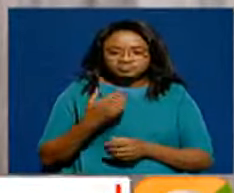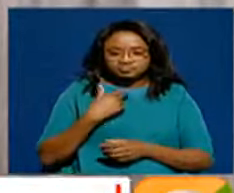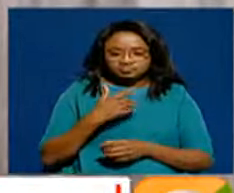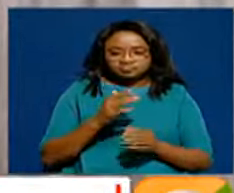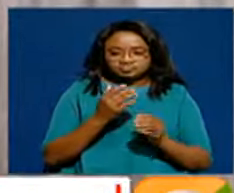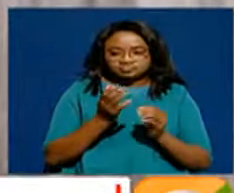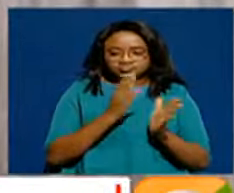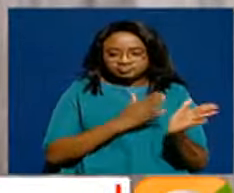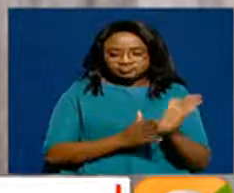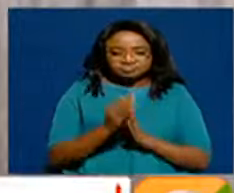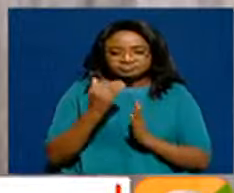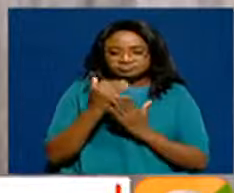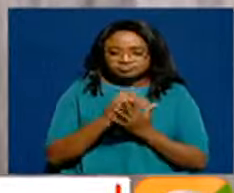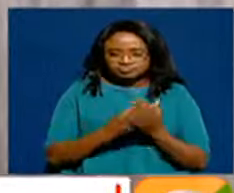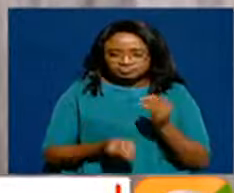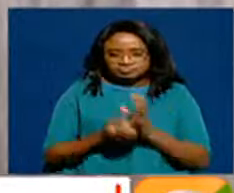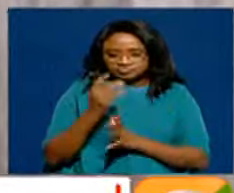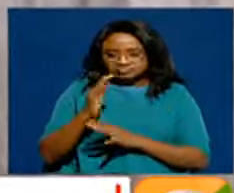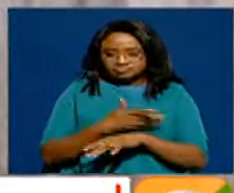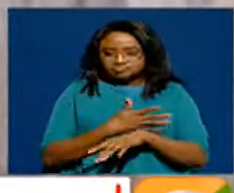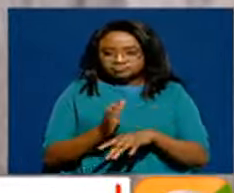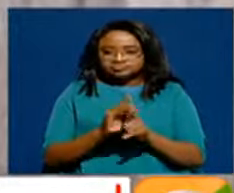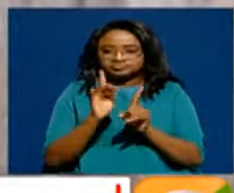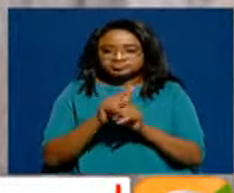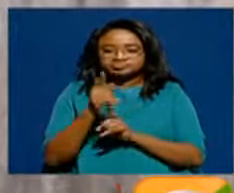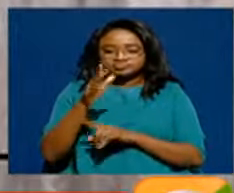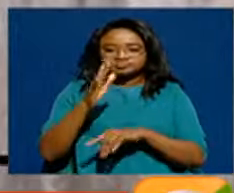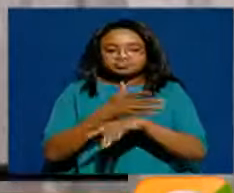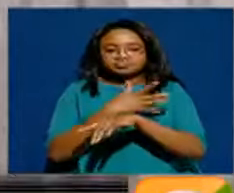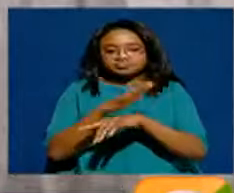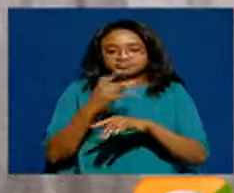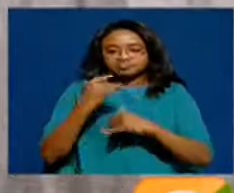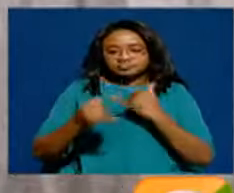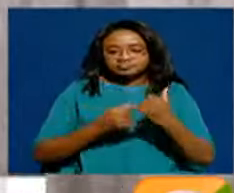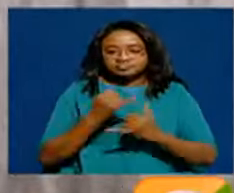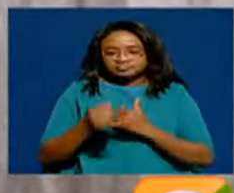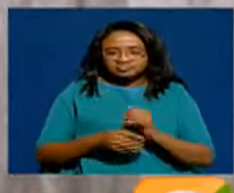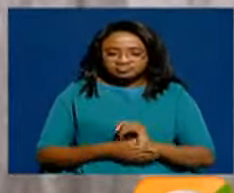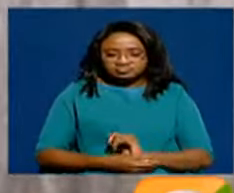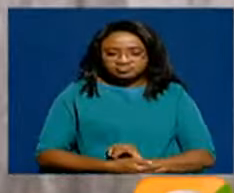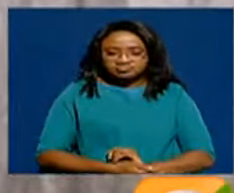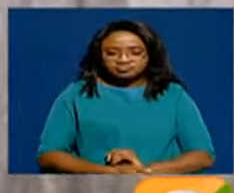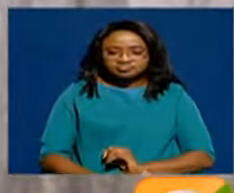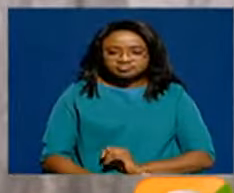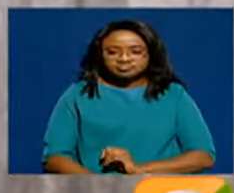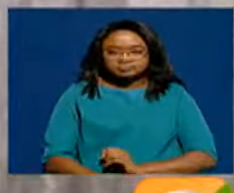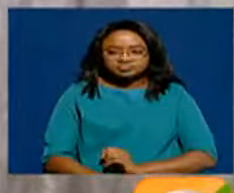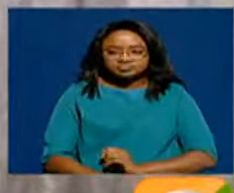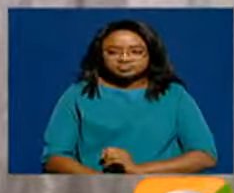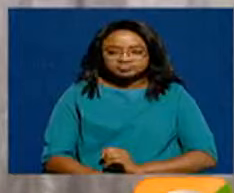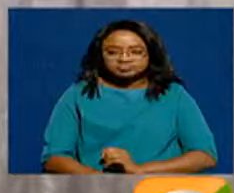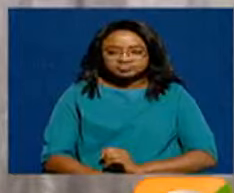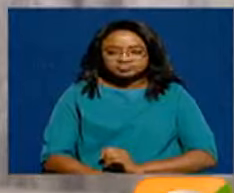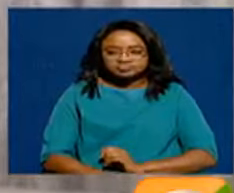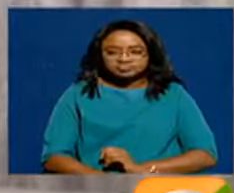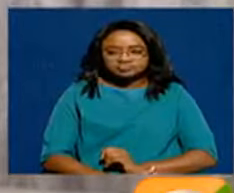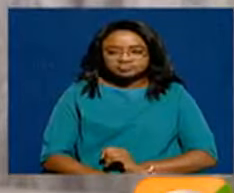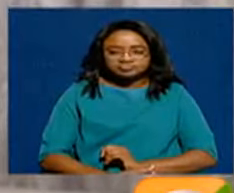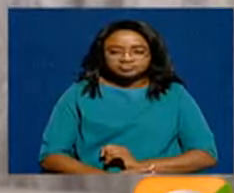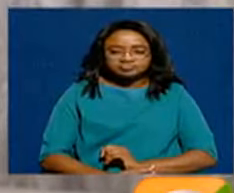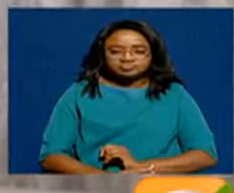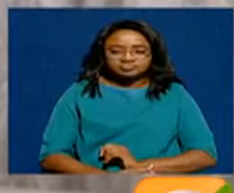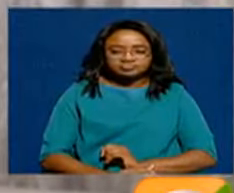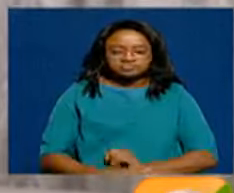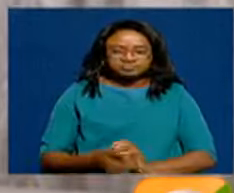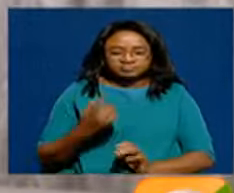sherehe. And hapo kwa stage pia tumecheza kadhaa. Kama 3-4 hivi tumecheza. And we are really